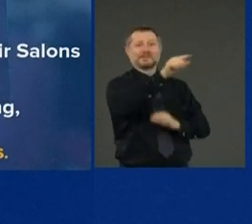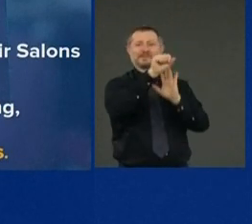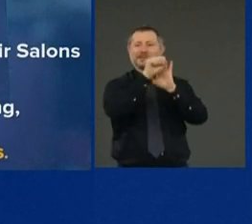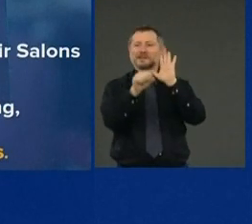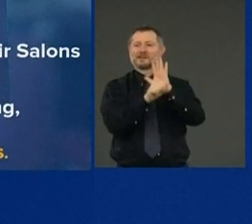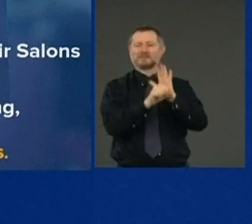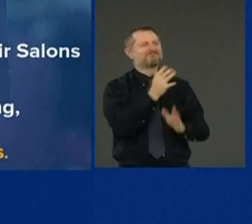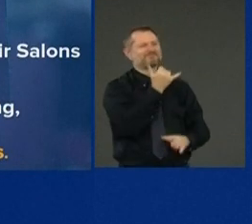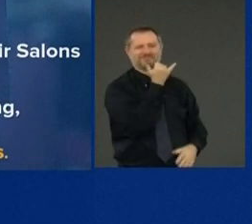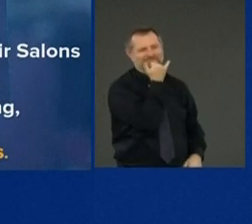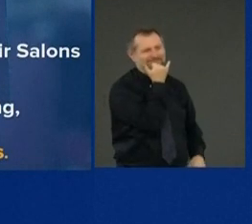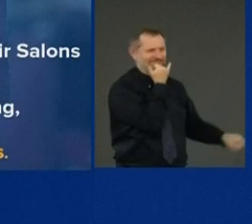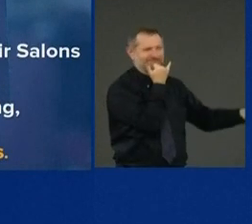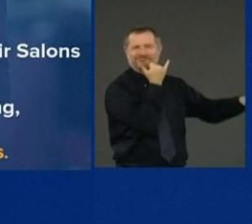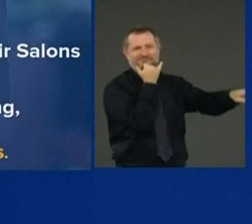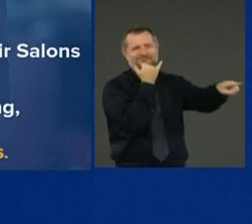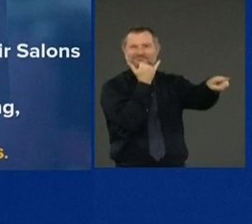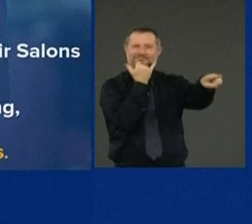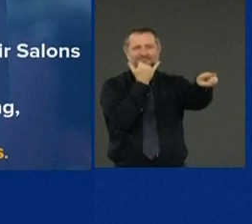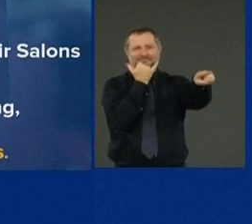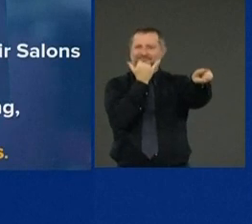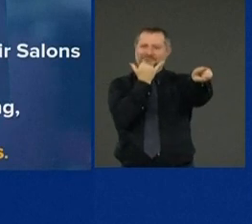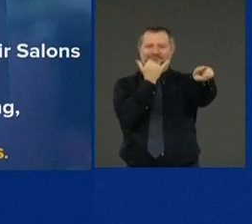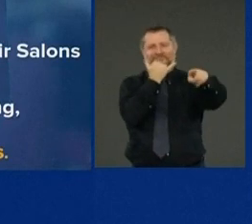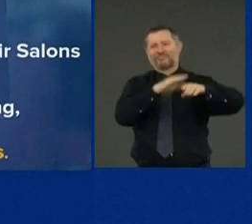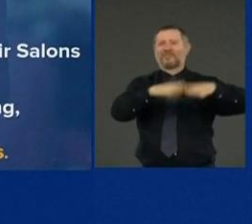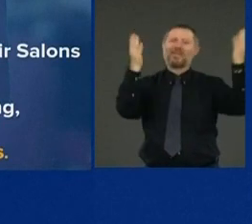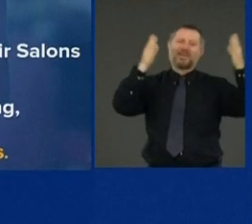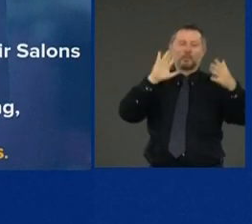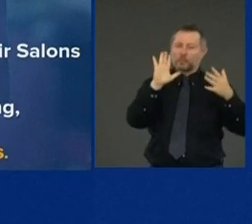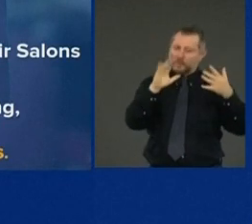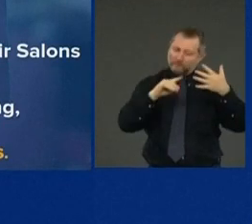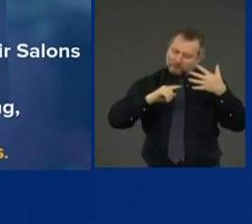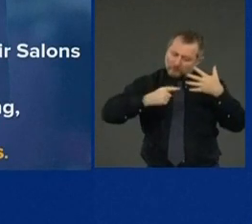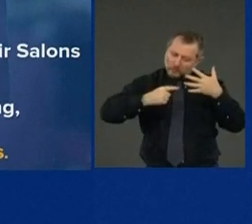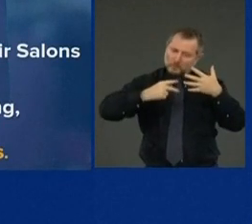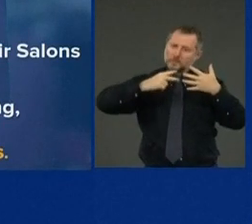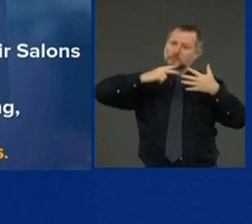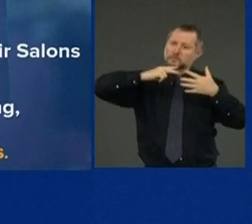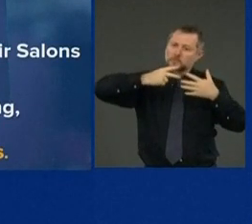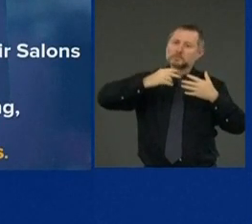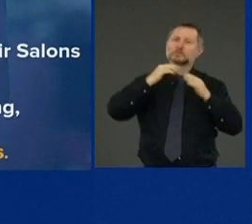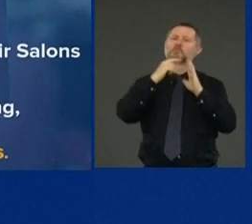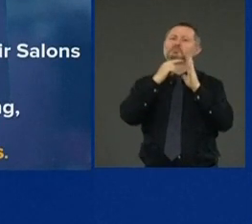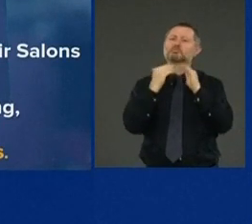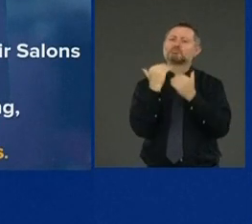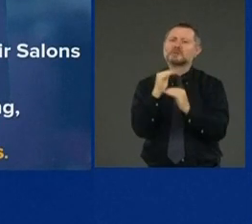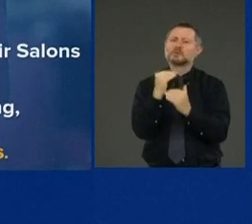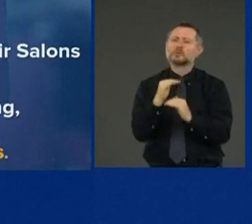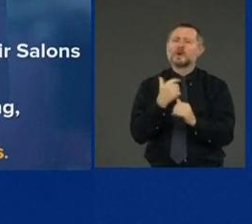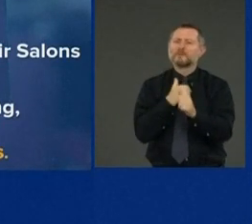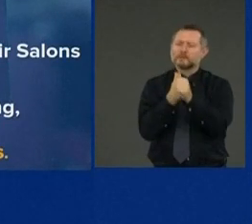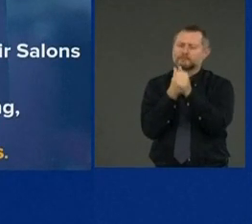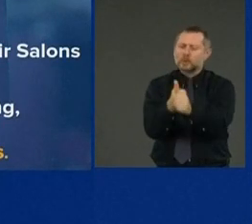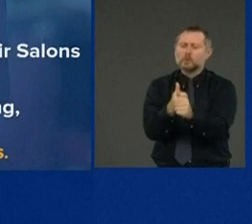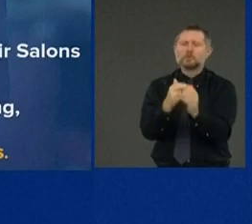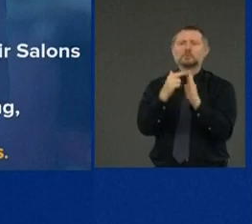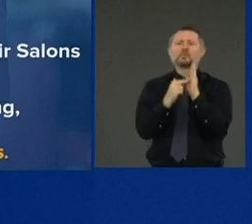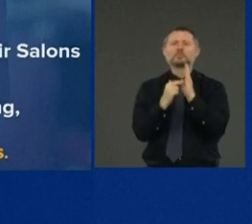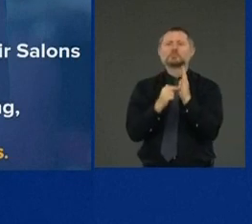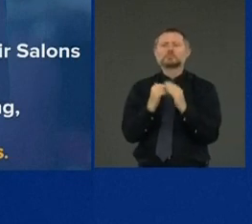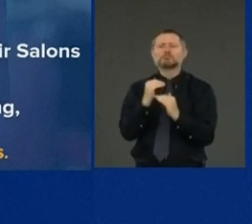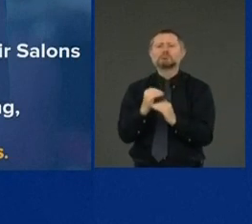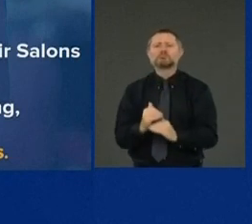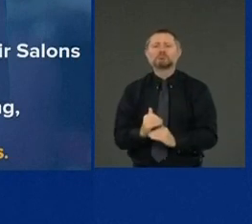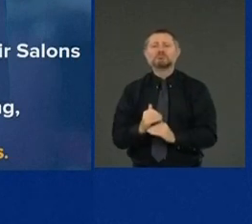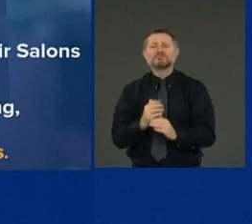reopen in phases, and a phase has rules. And that's what makes it a phase as opposed to